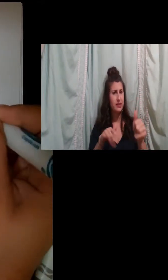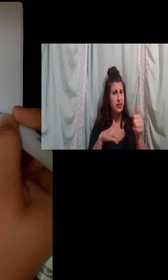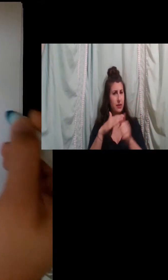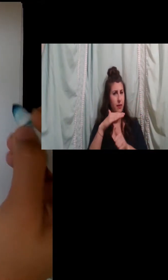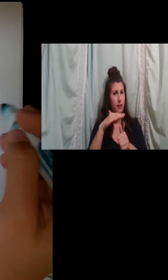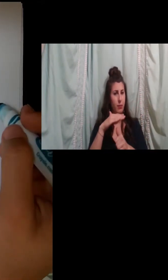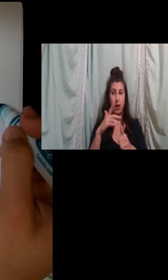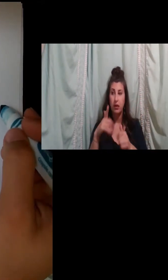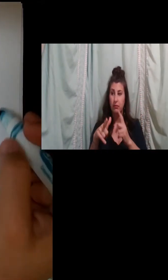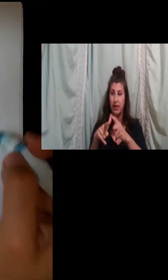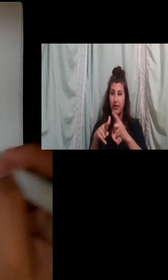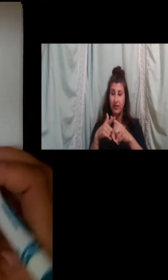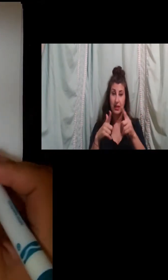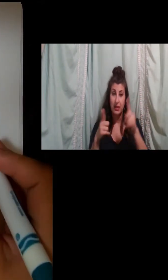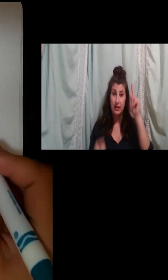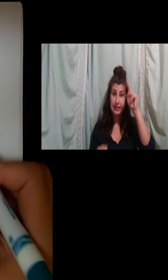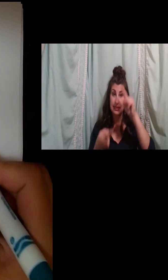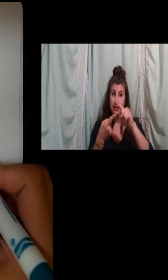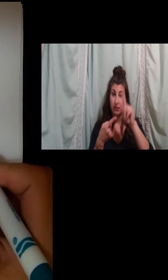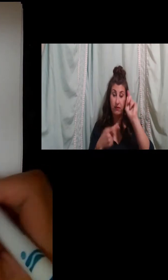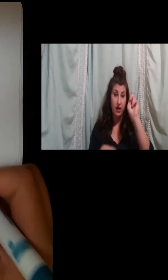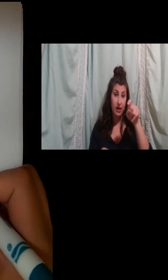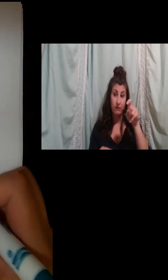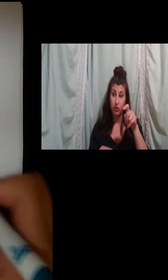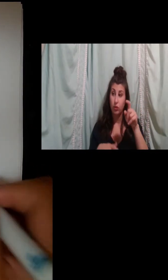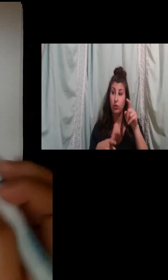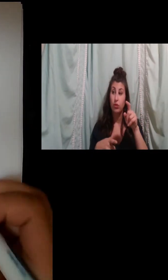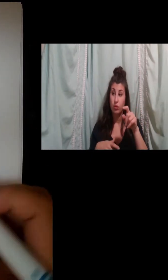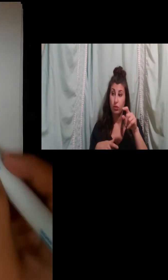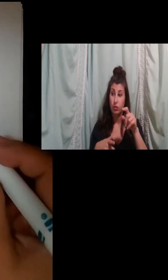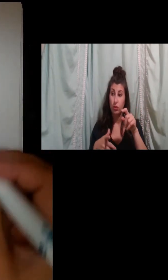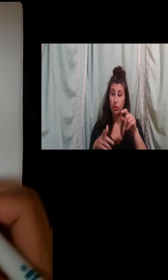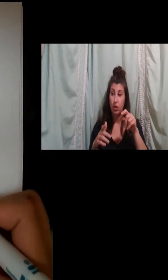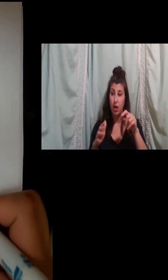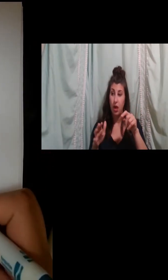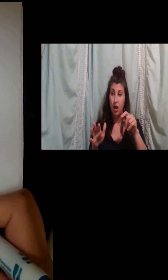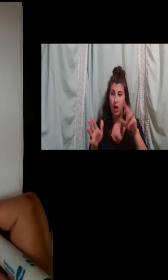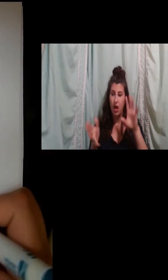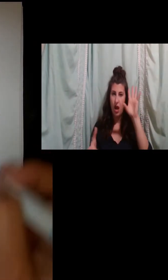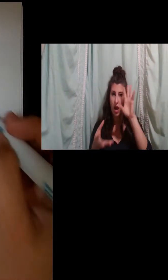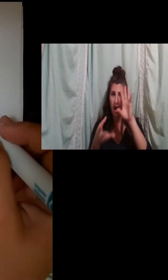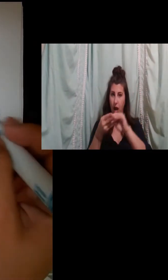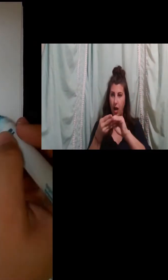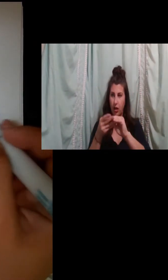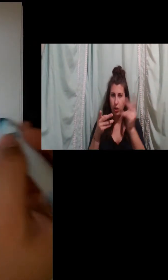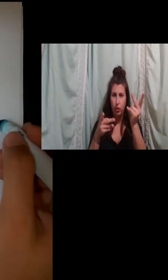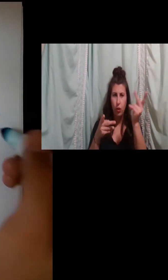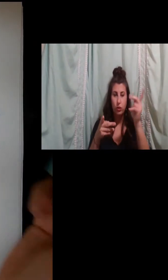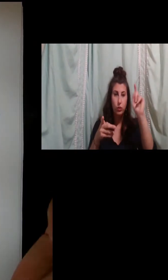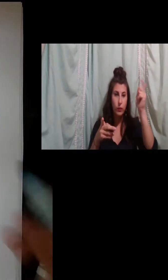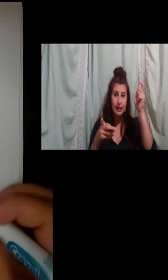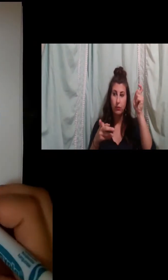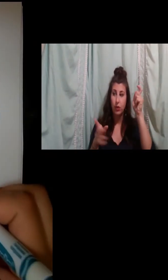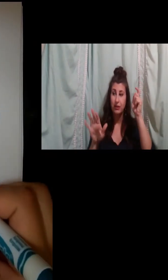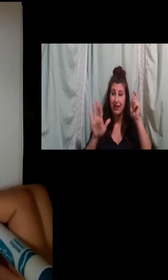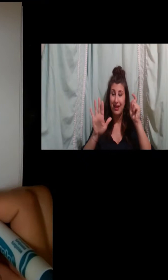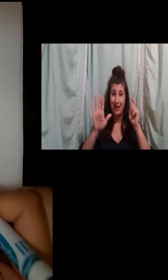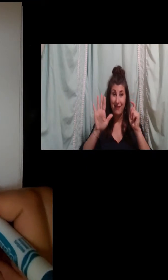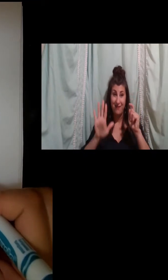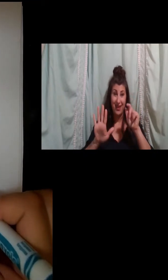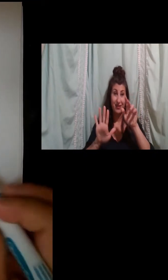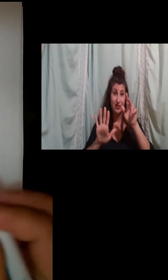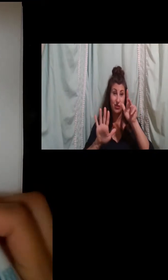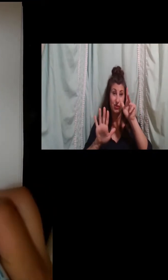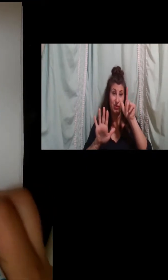That stays at the bottom. And then I have to simplify that. So that'll be 5. I can add those now. 5